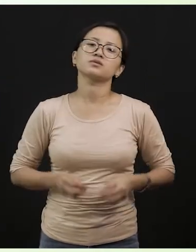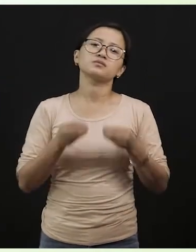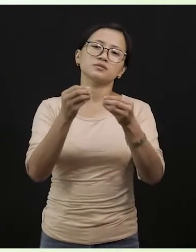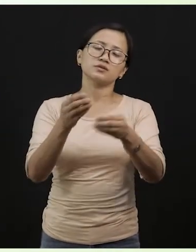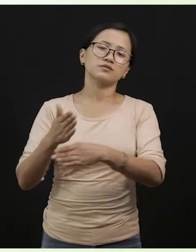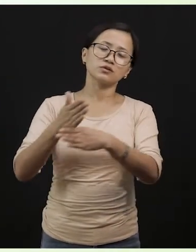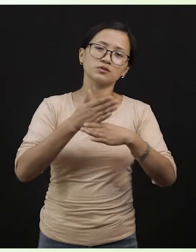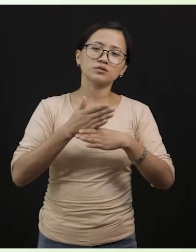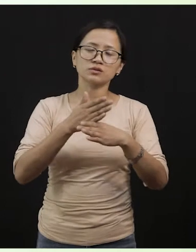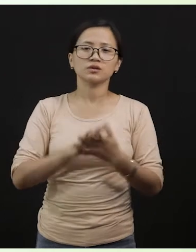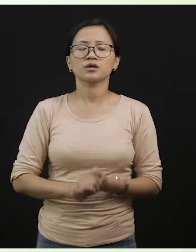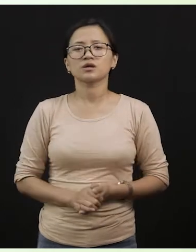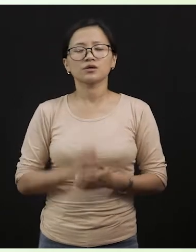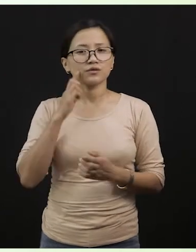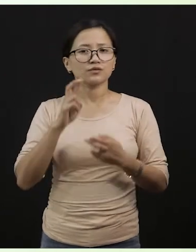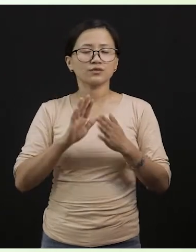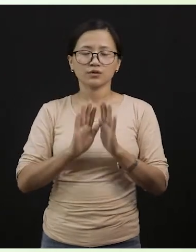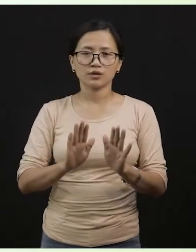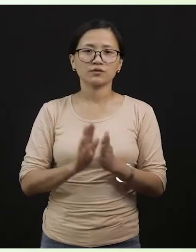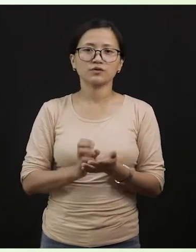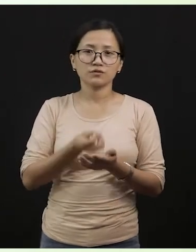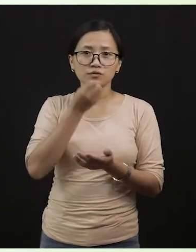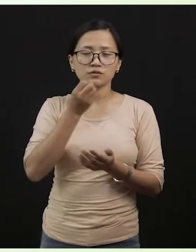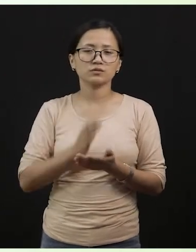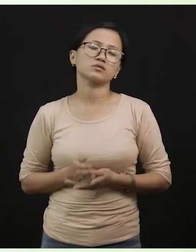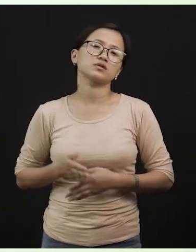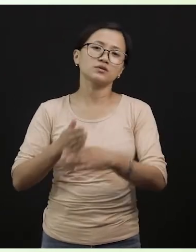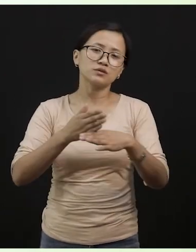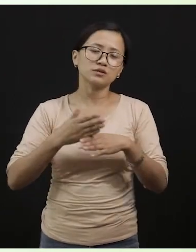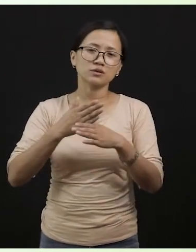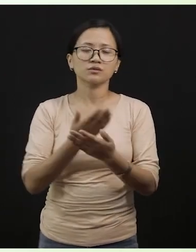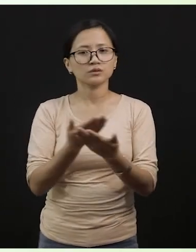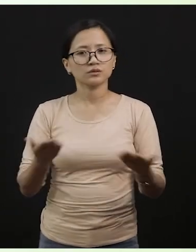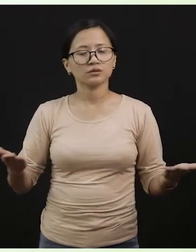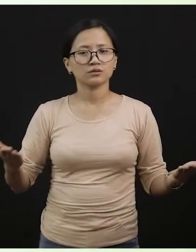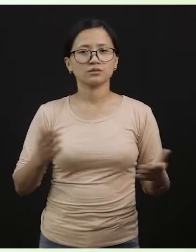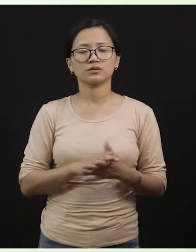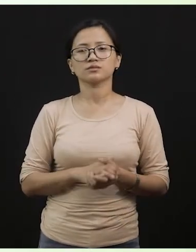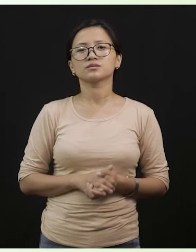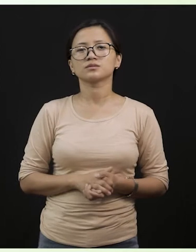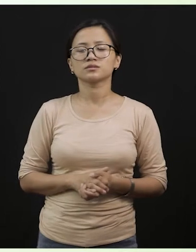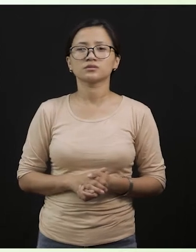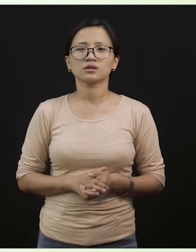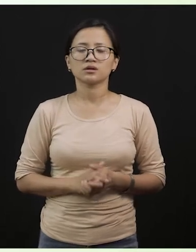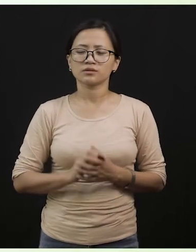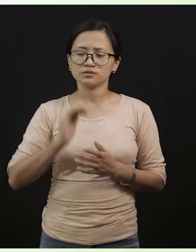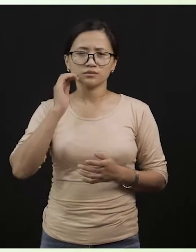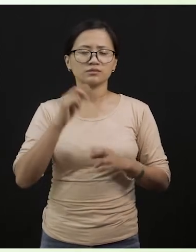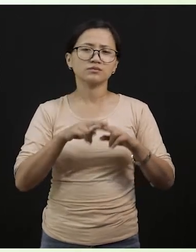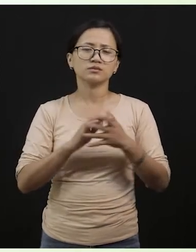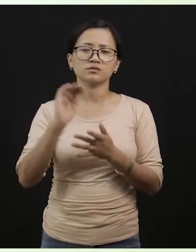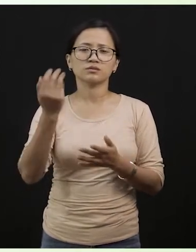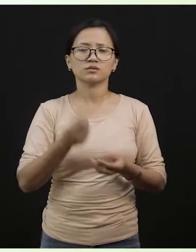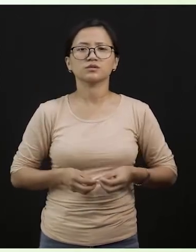them. If you have extra food, you can also give that to them, isn't it? If you have more than enough, or if somebody comes